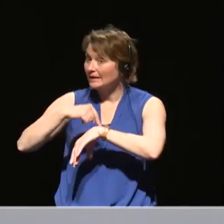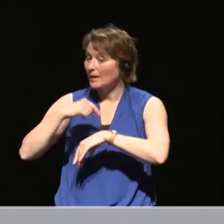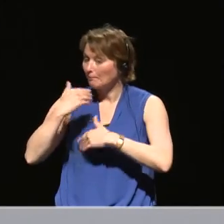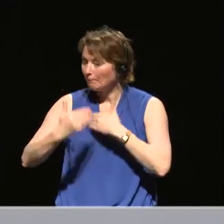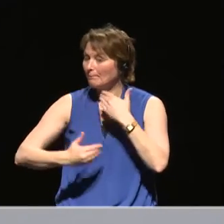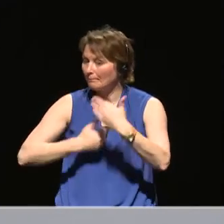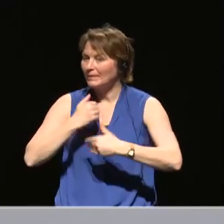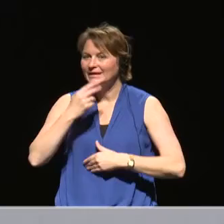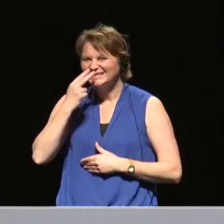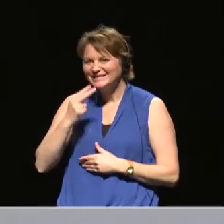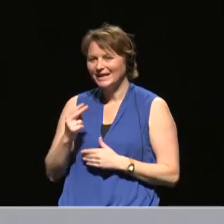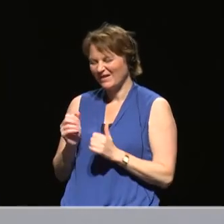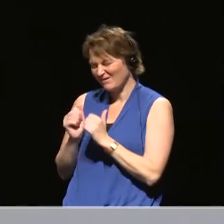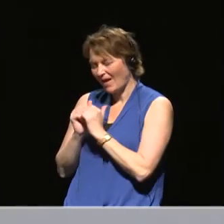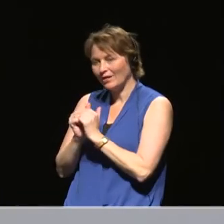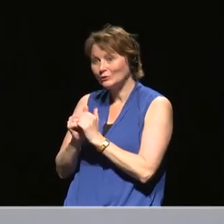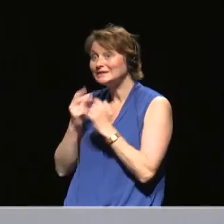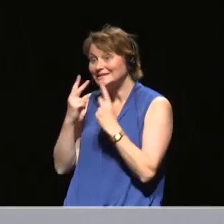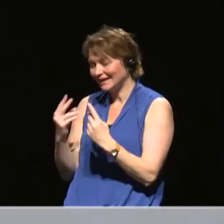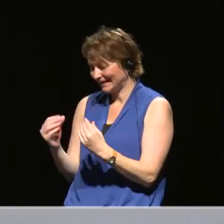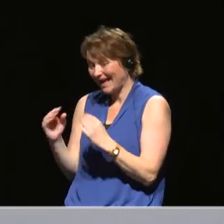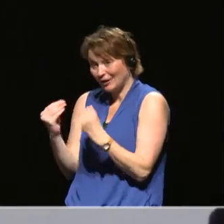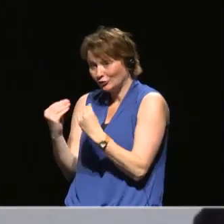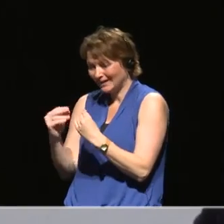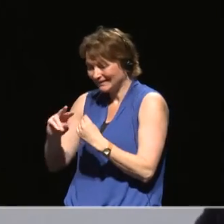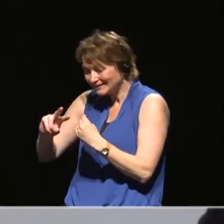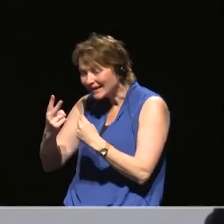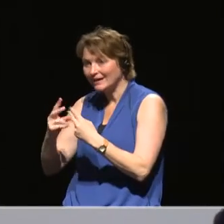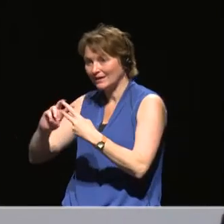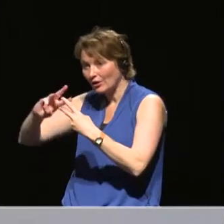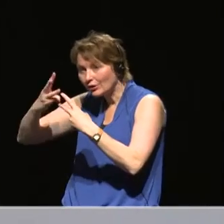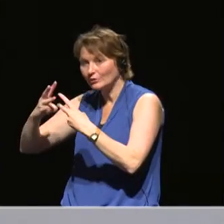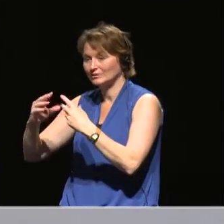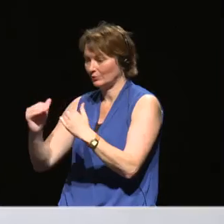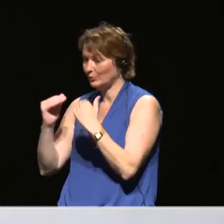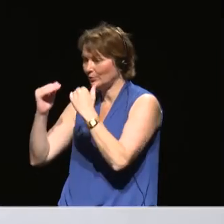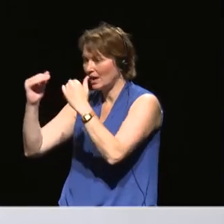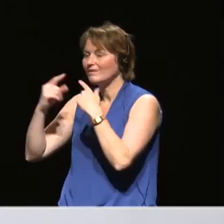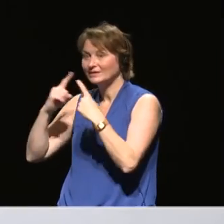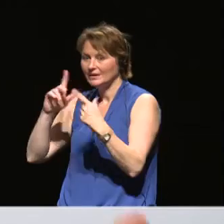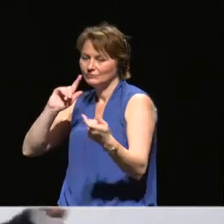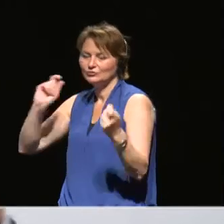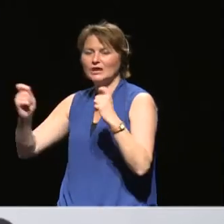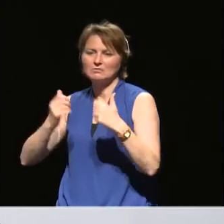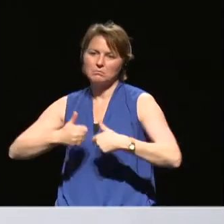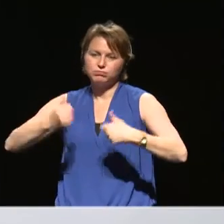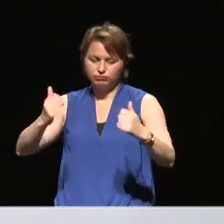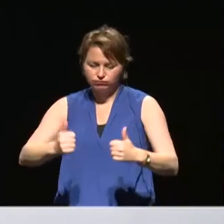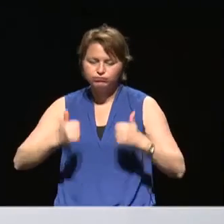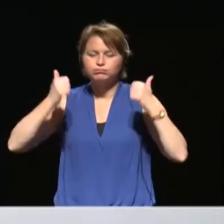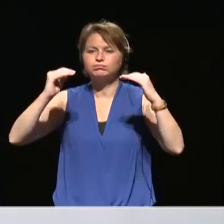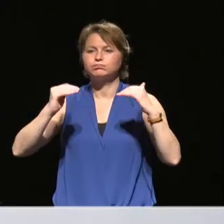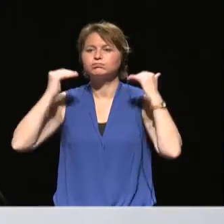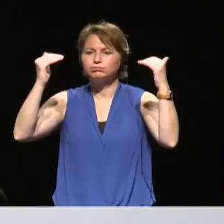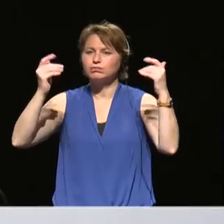at secondary and tertiary education have fed into very reform-minded governments. I think that's maybe one lesson that